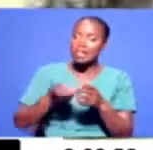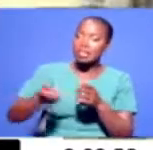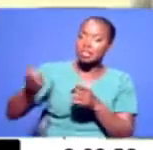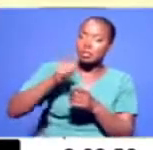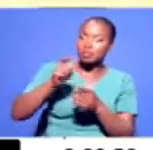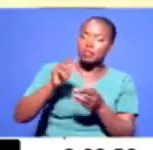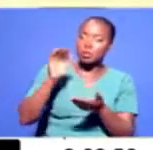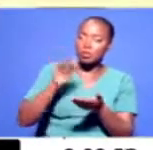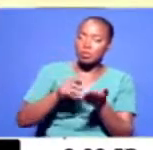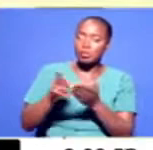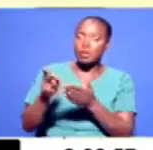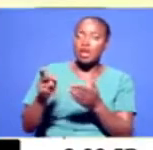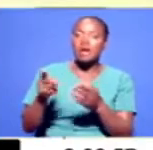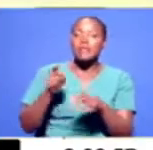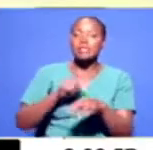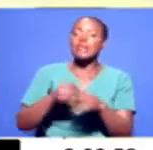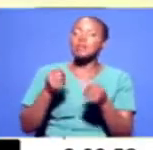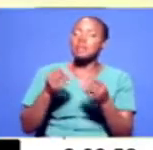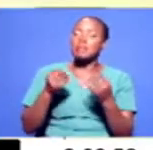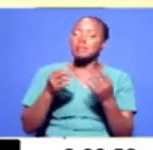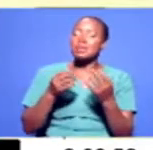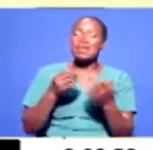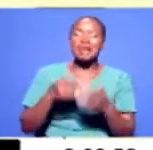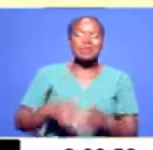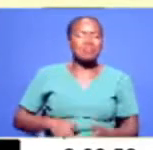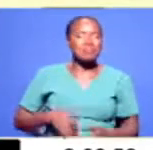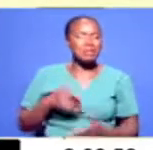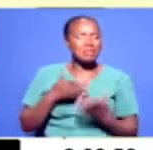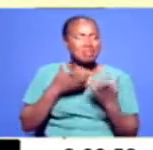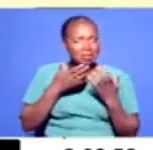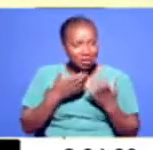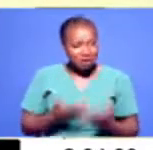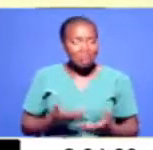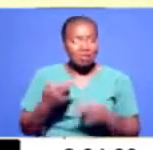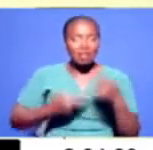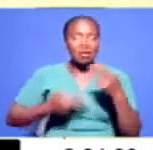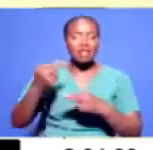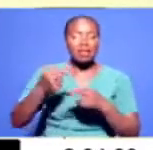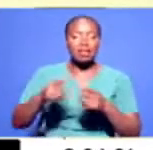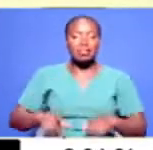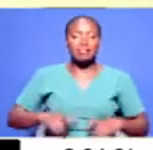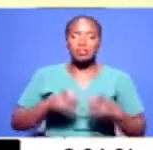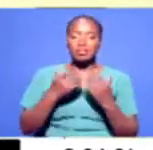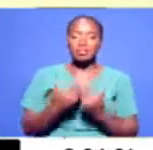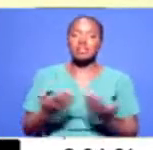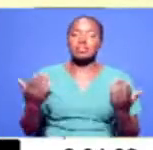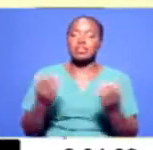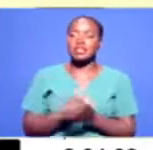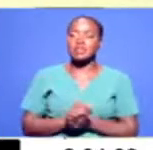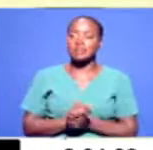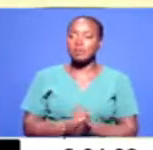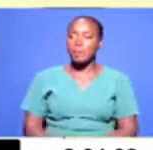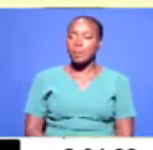when most of them are bearing the brunt following the high cost of living. Nancy